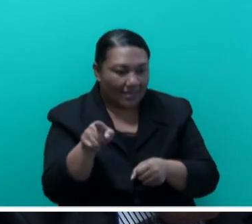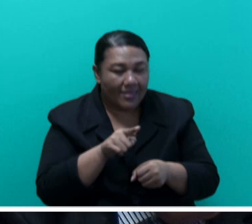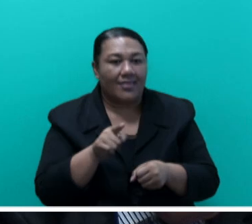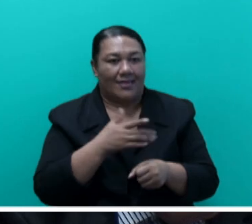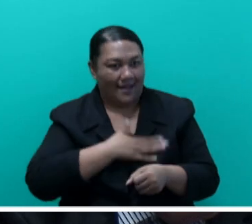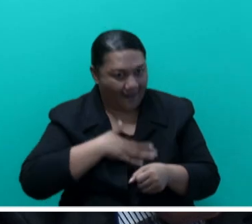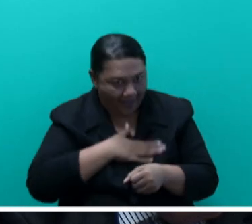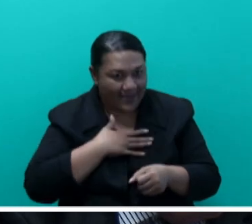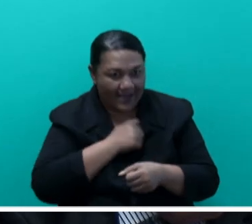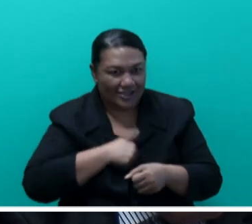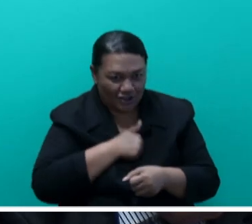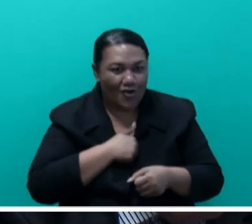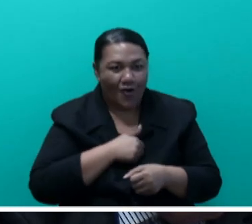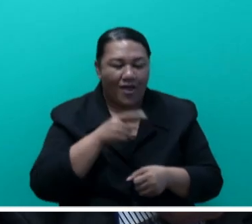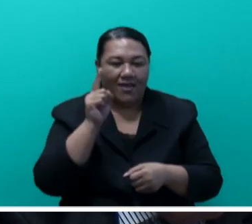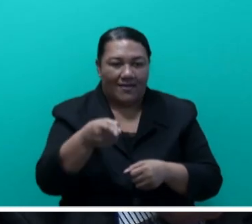into adulthood.